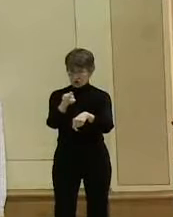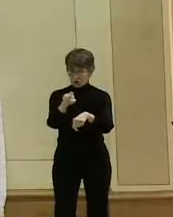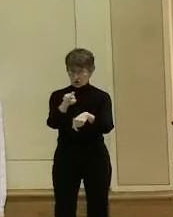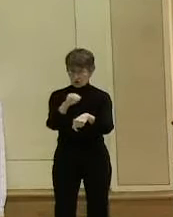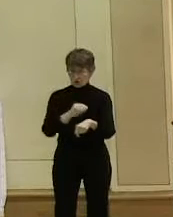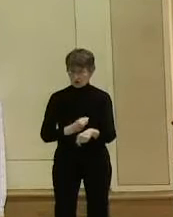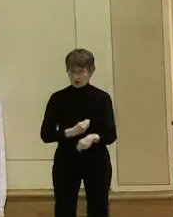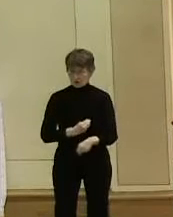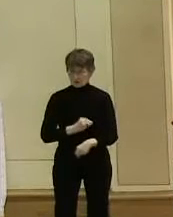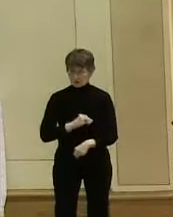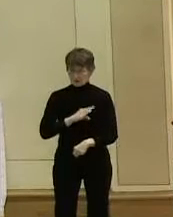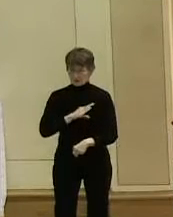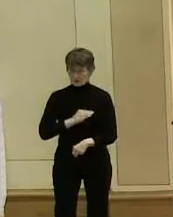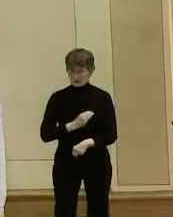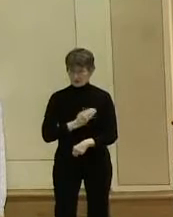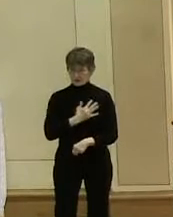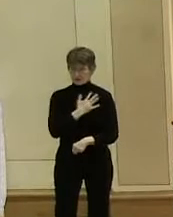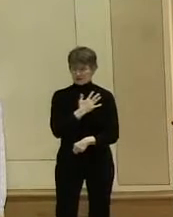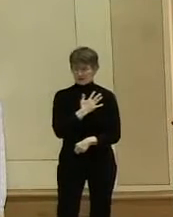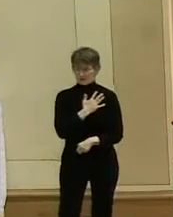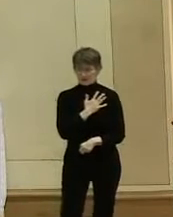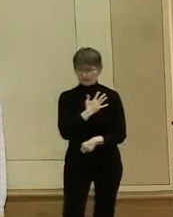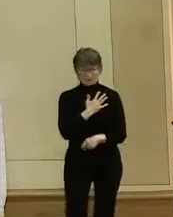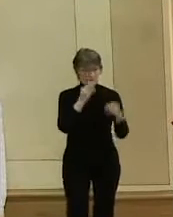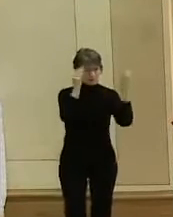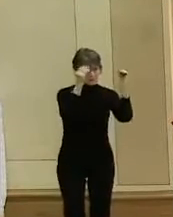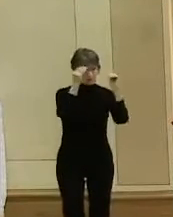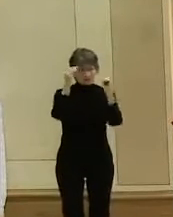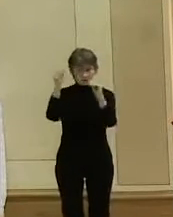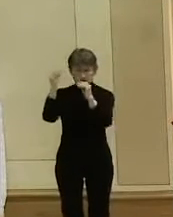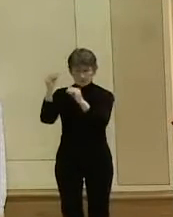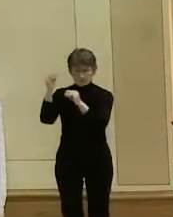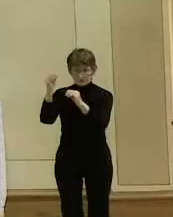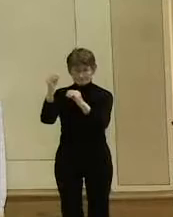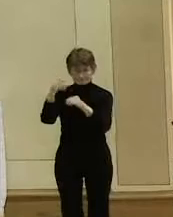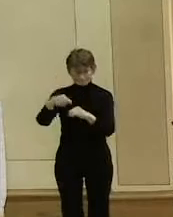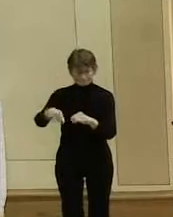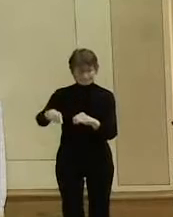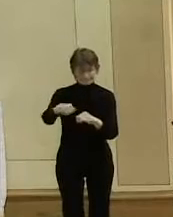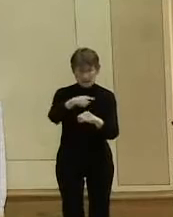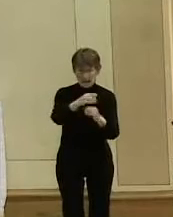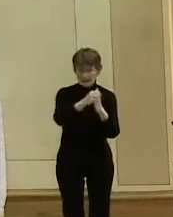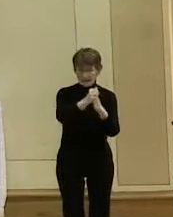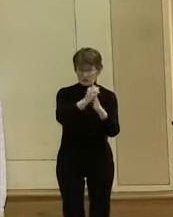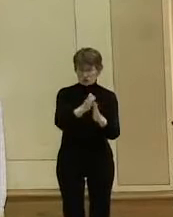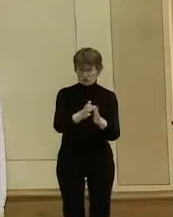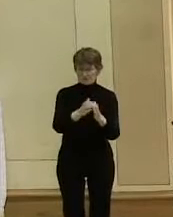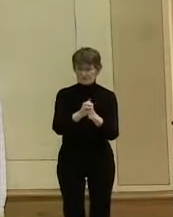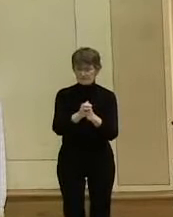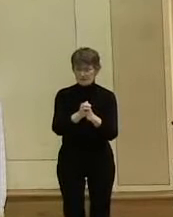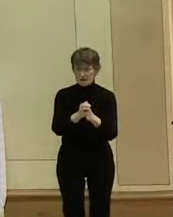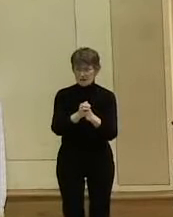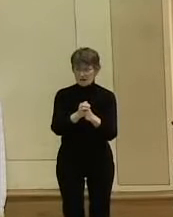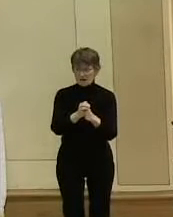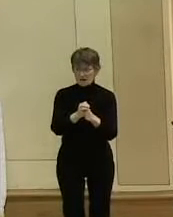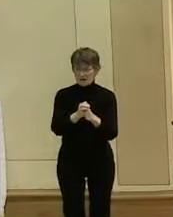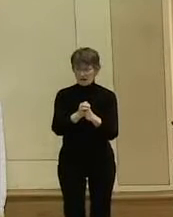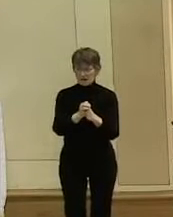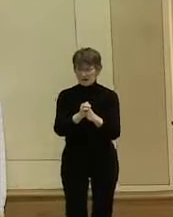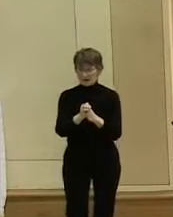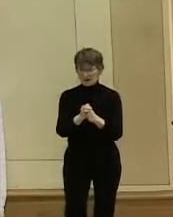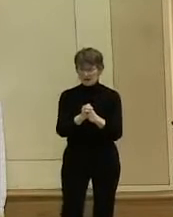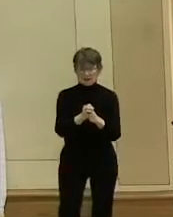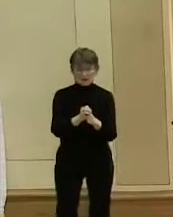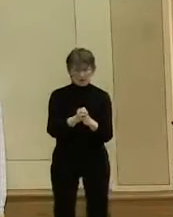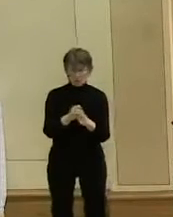said, "Leaders of the people and elders, if we are being examined today about a good deed done to